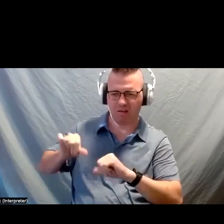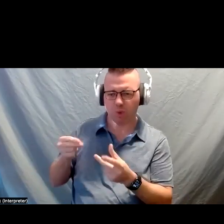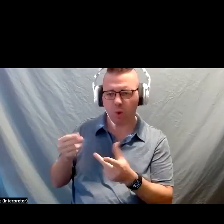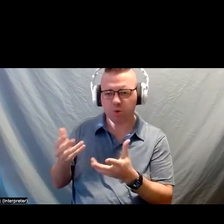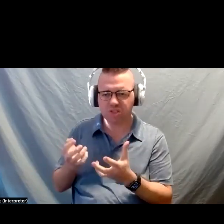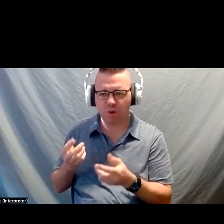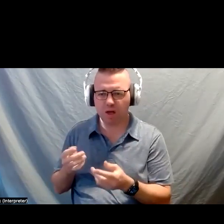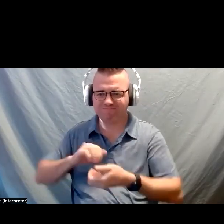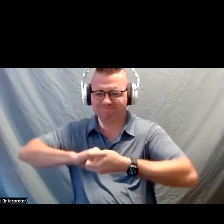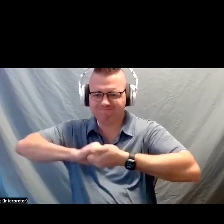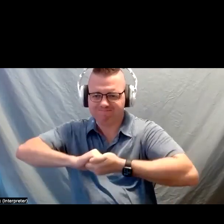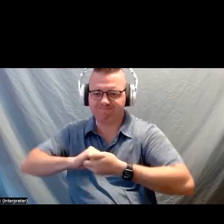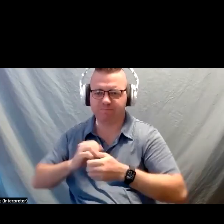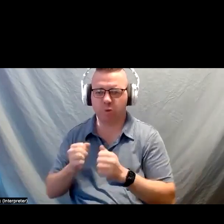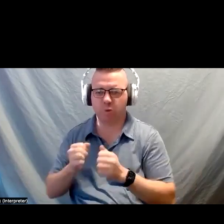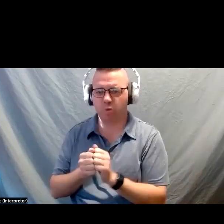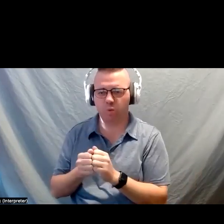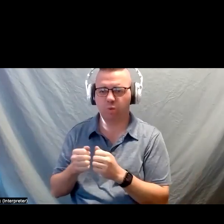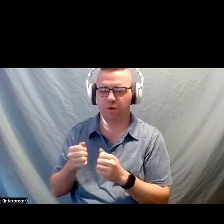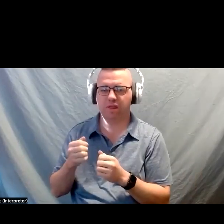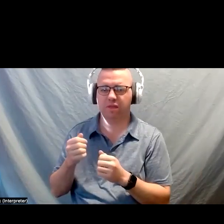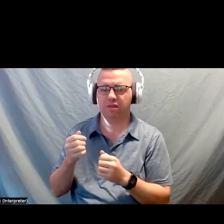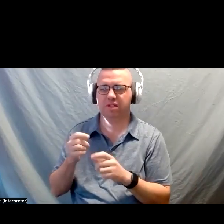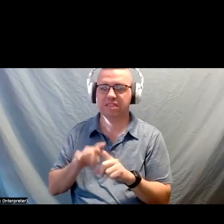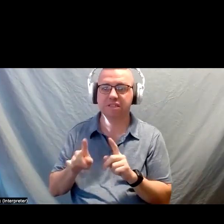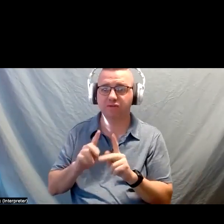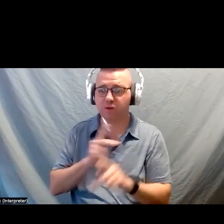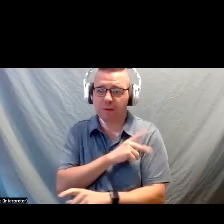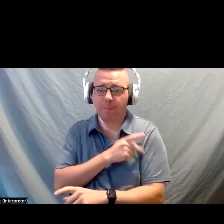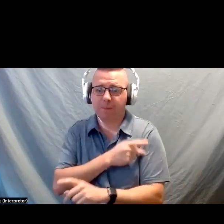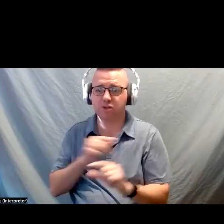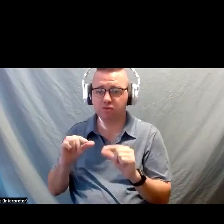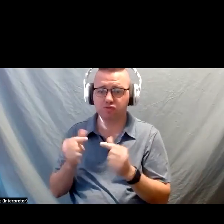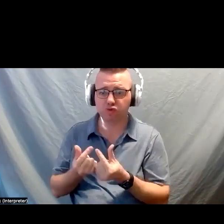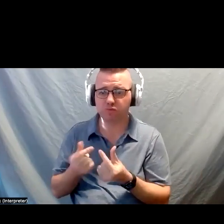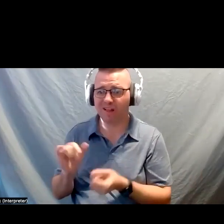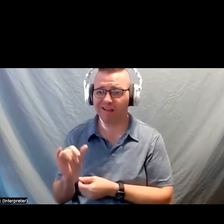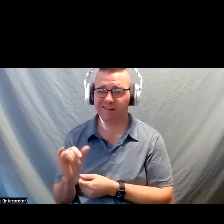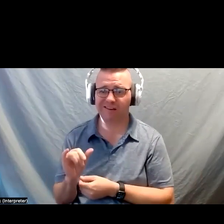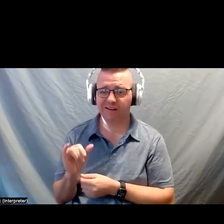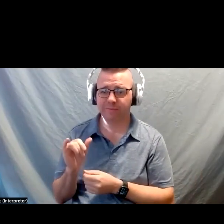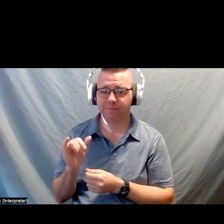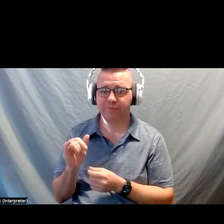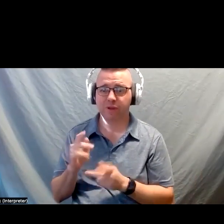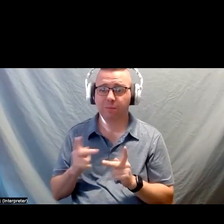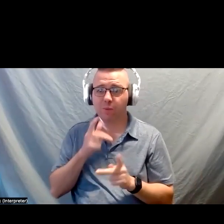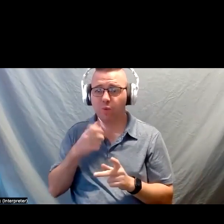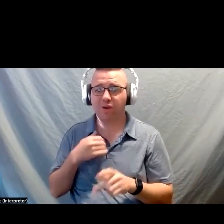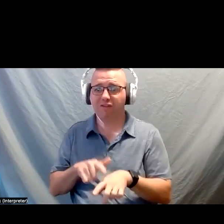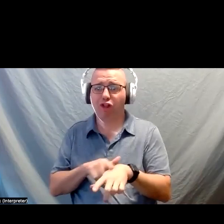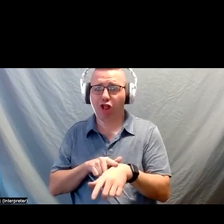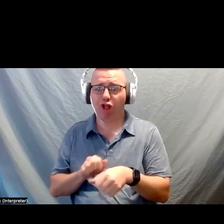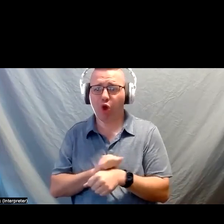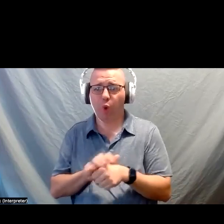alliances that are made now between different patient groups for example, people with long COVID right